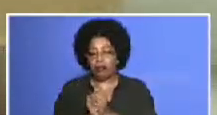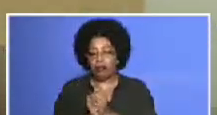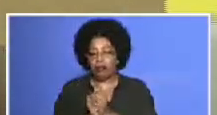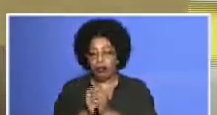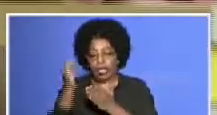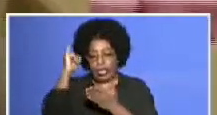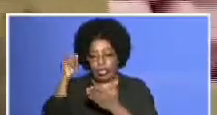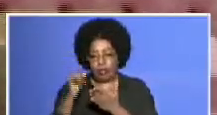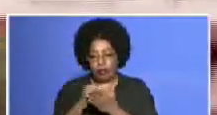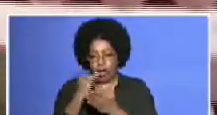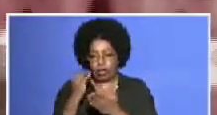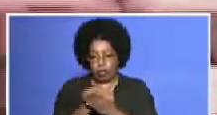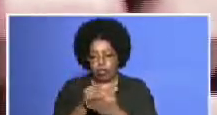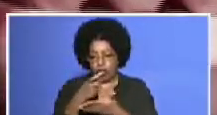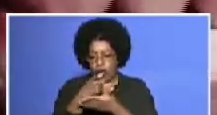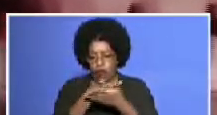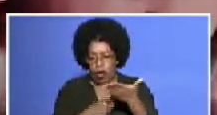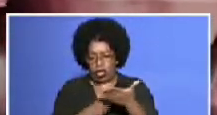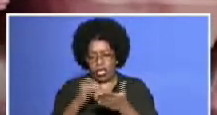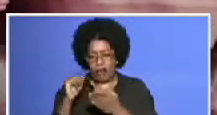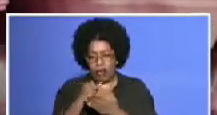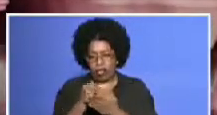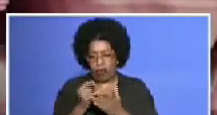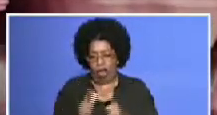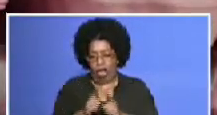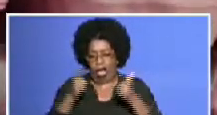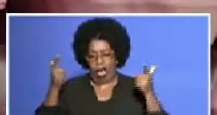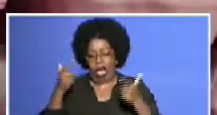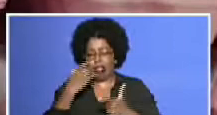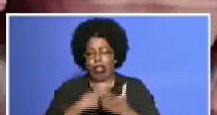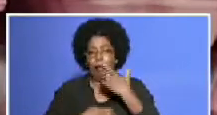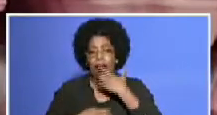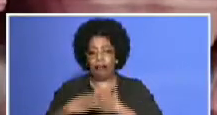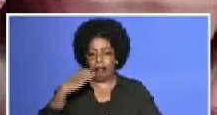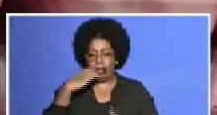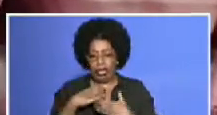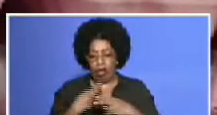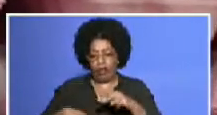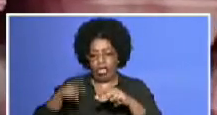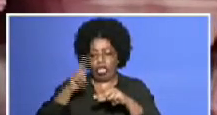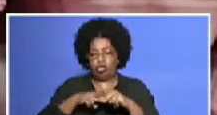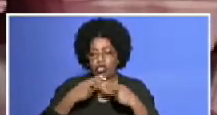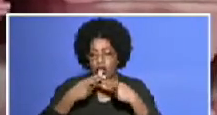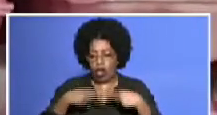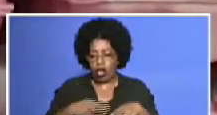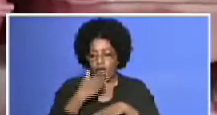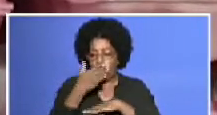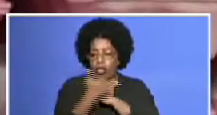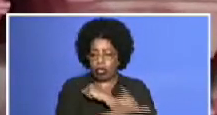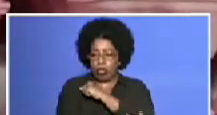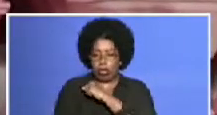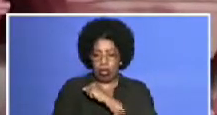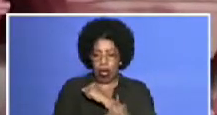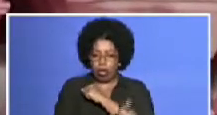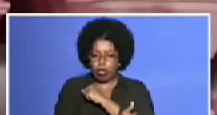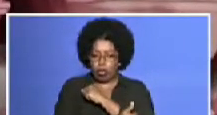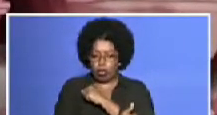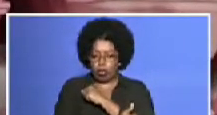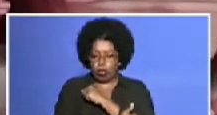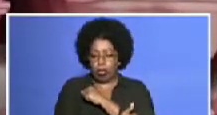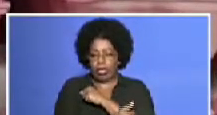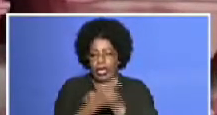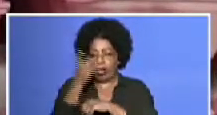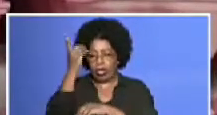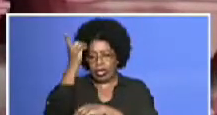Inspectors from the Price Commission are investigating a large number of complaints on the price gouging of eggs across the country. Chairman of the Price Commission,